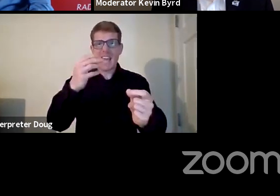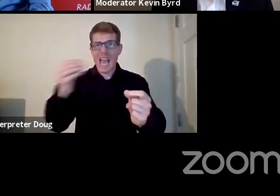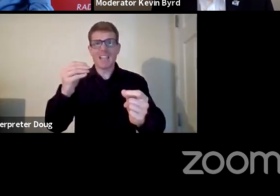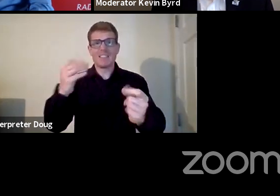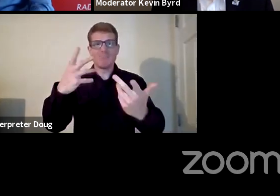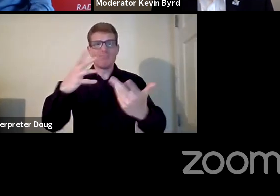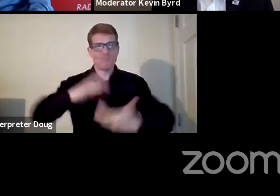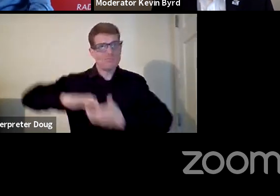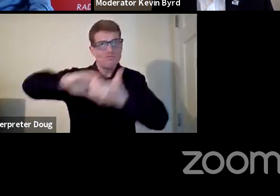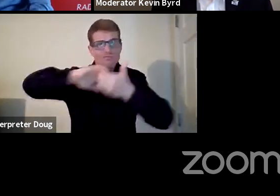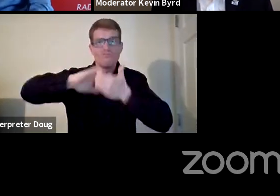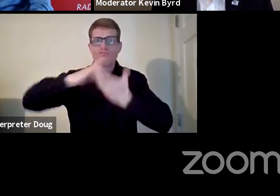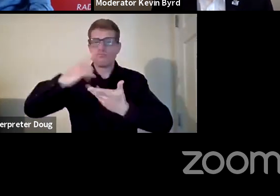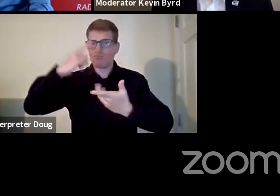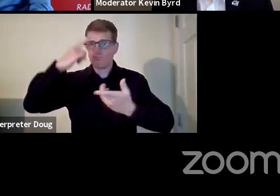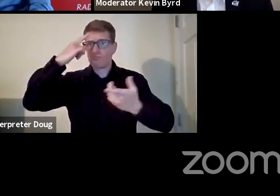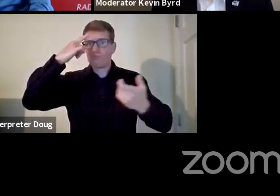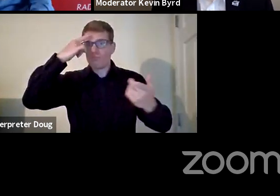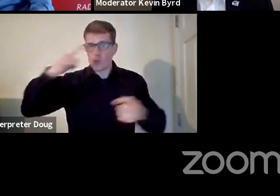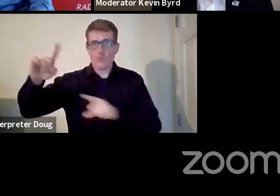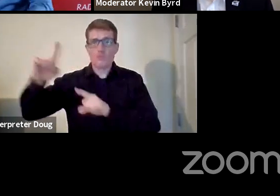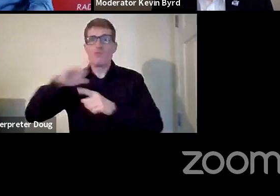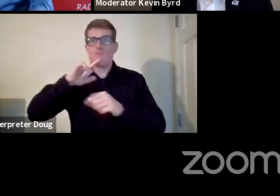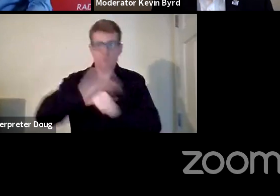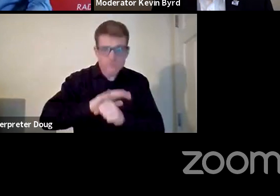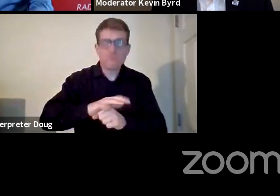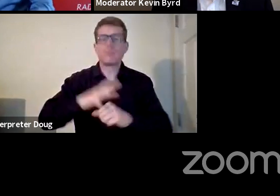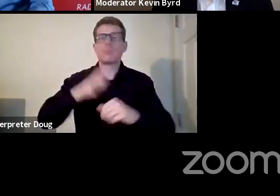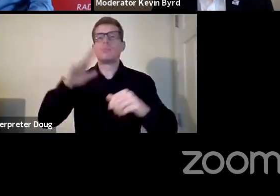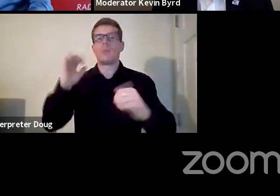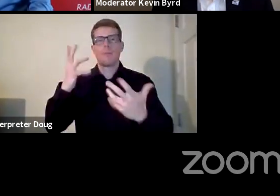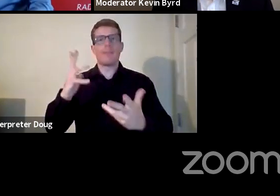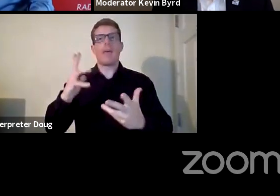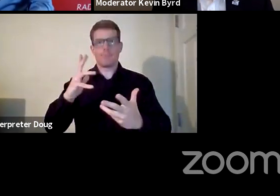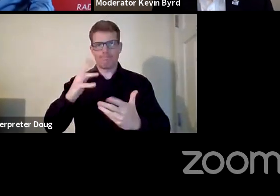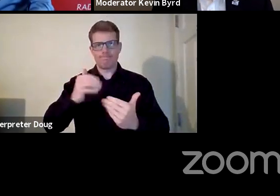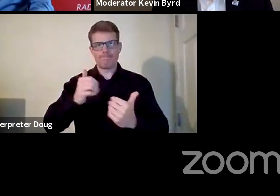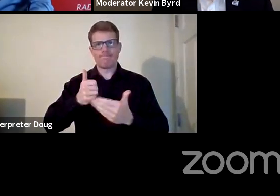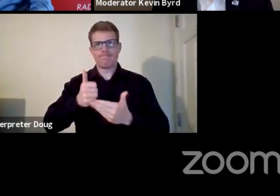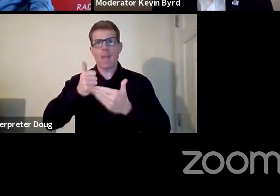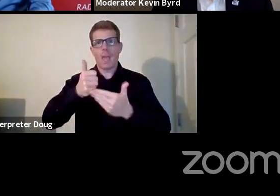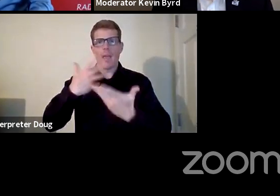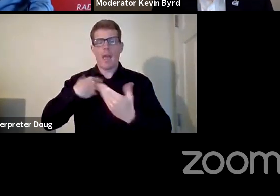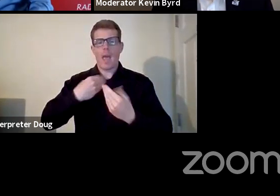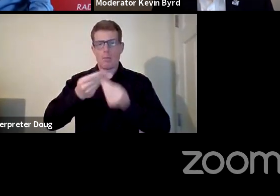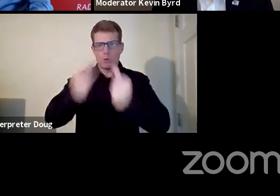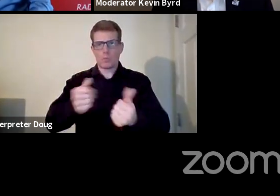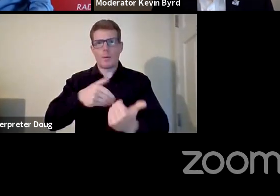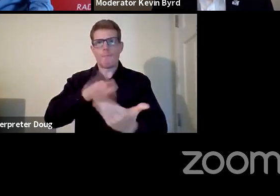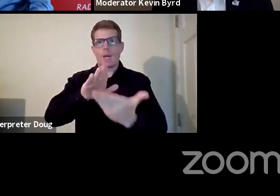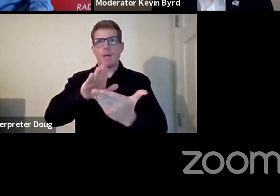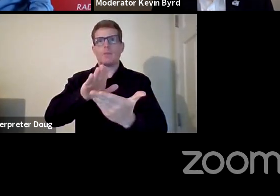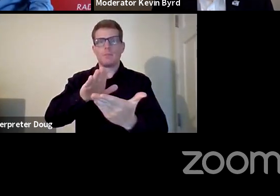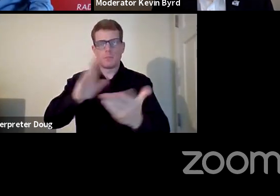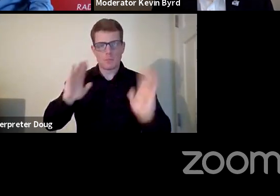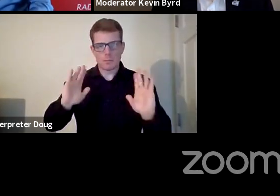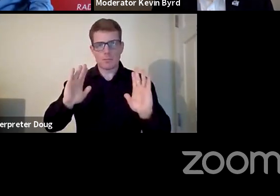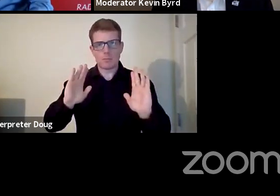thing that just is so impressed me is the how our faculty and our researchers and our students